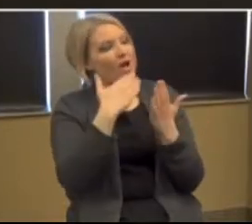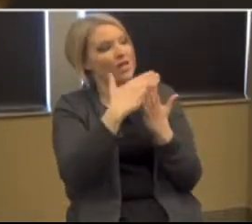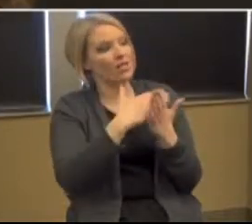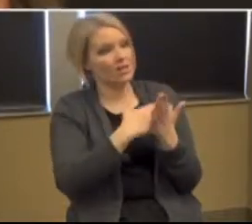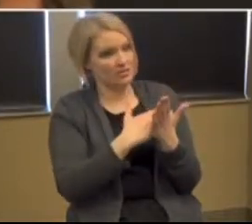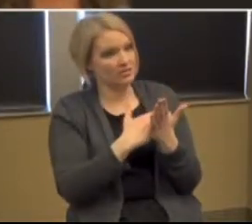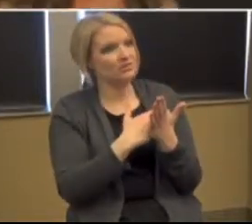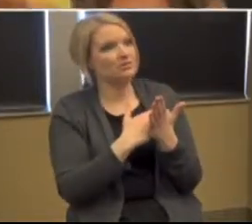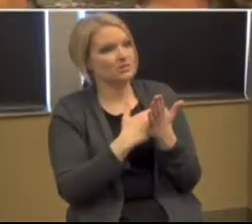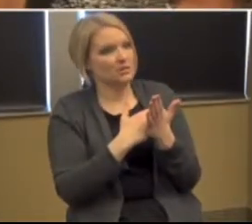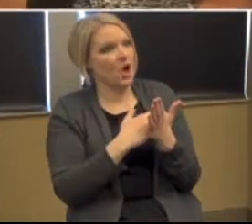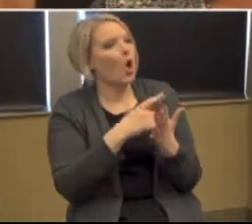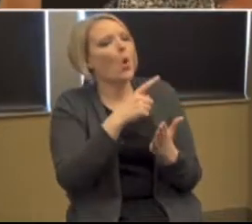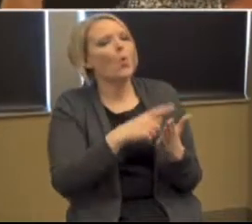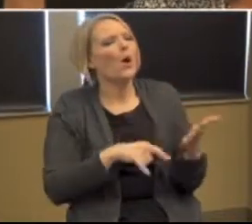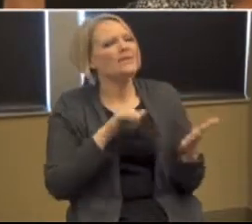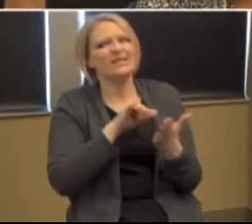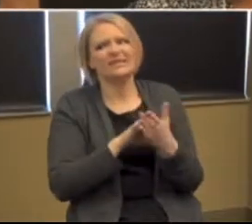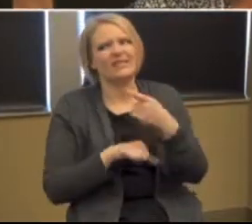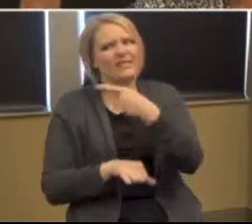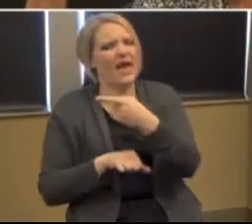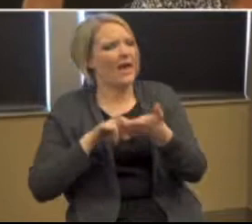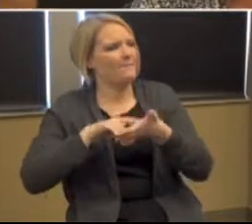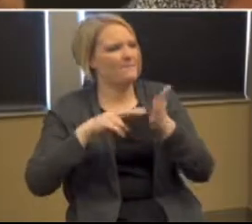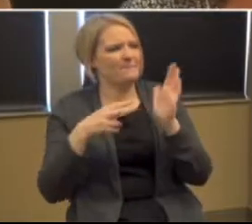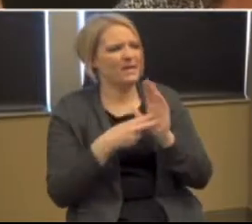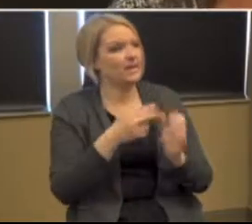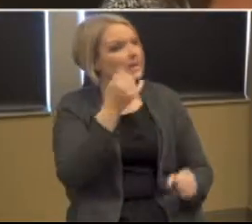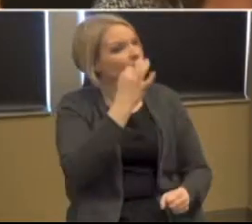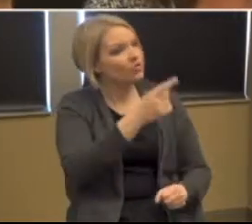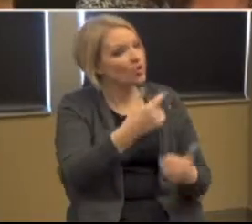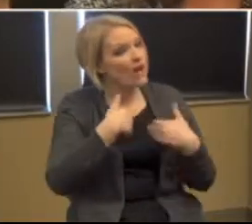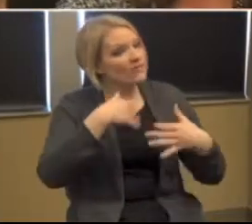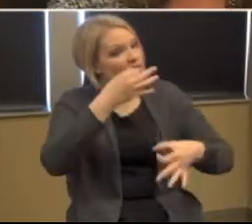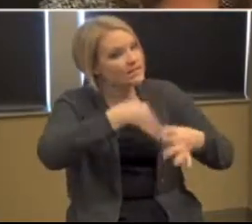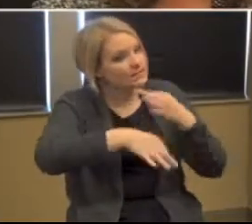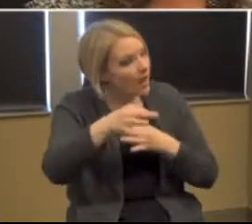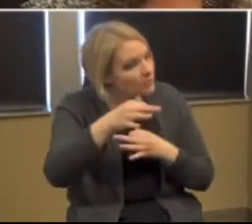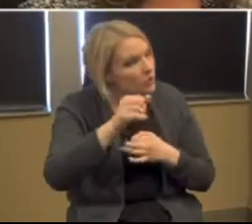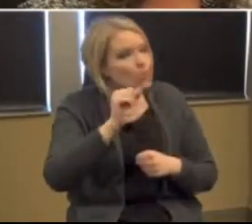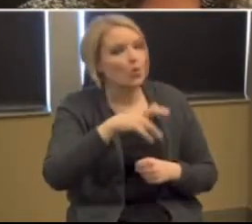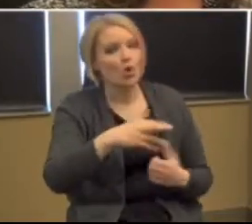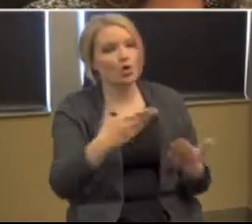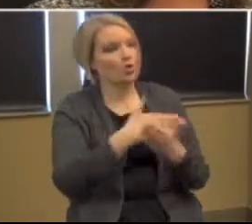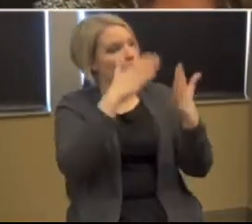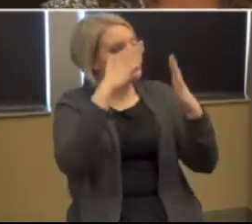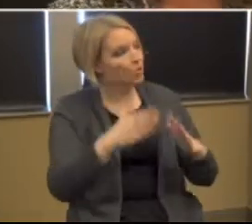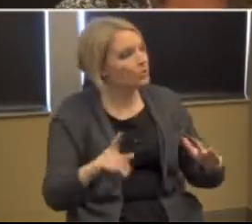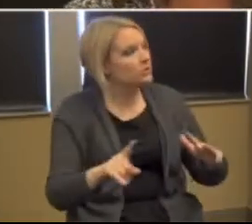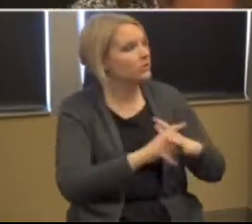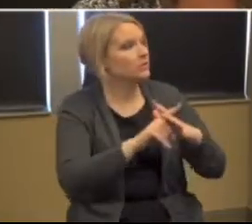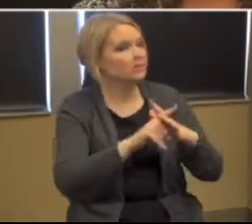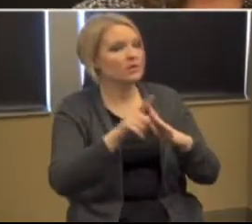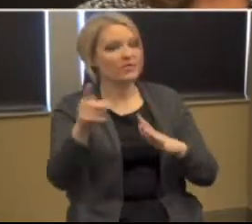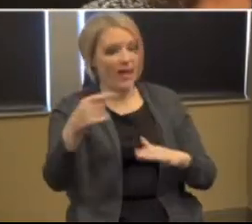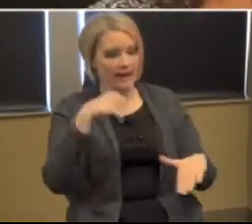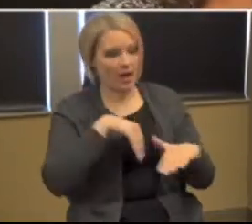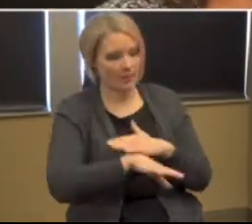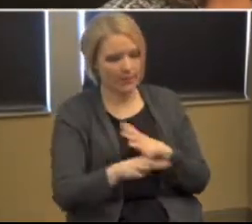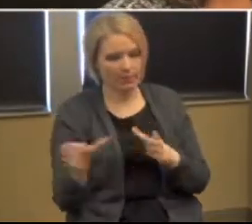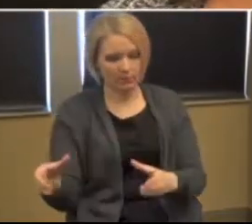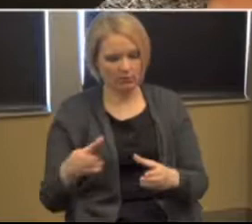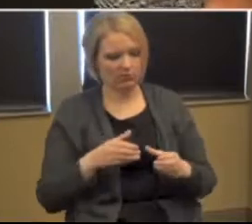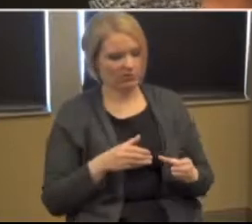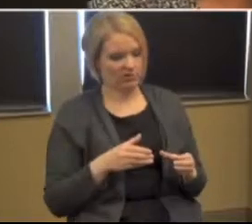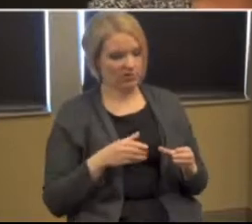list of what this object means, because if you have a substitute or a new person in your classroom and they come in